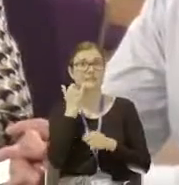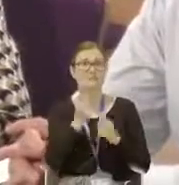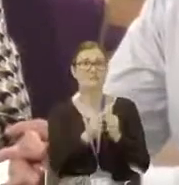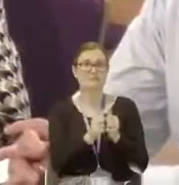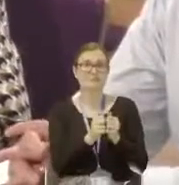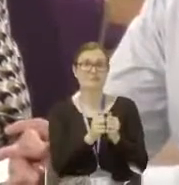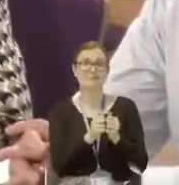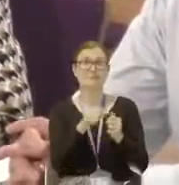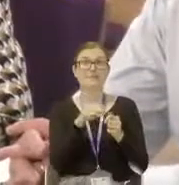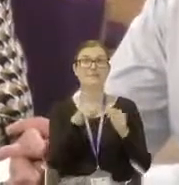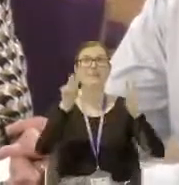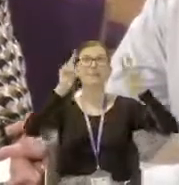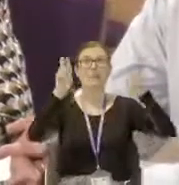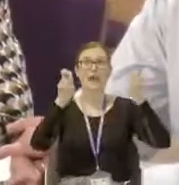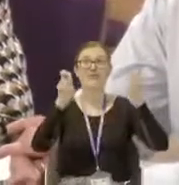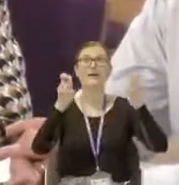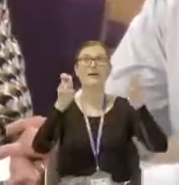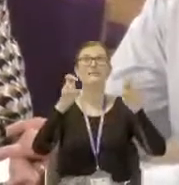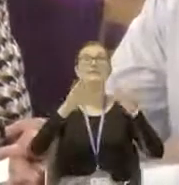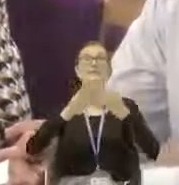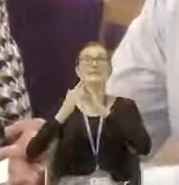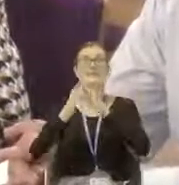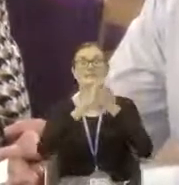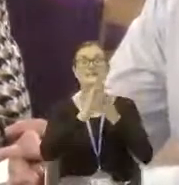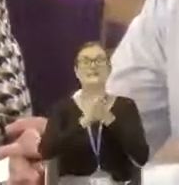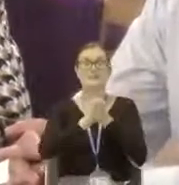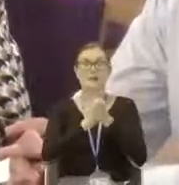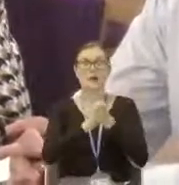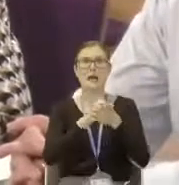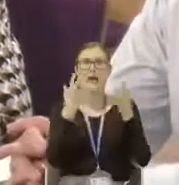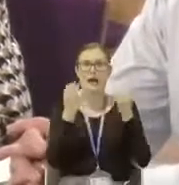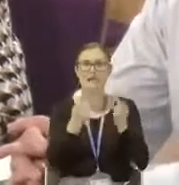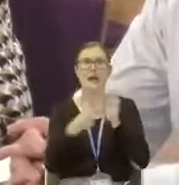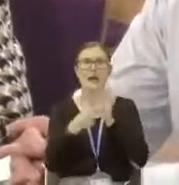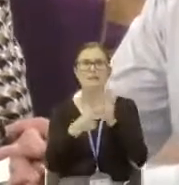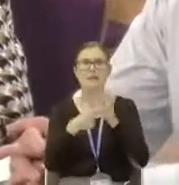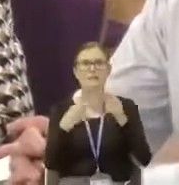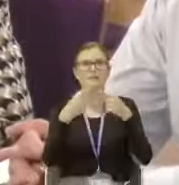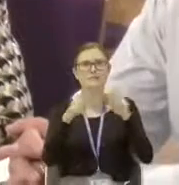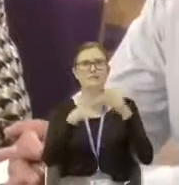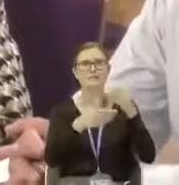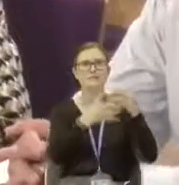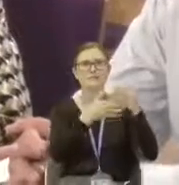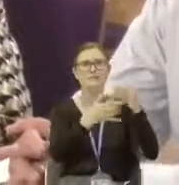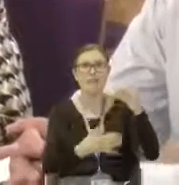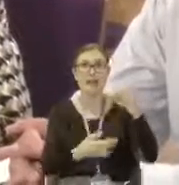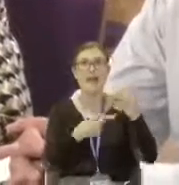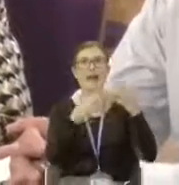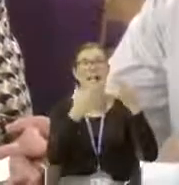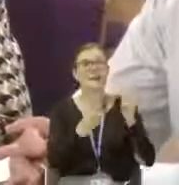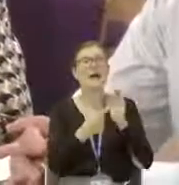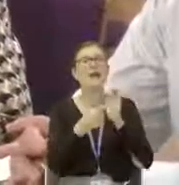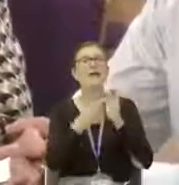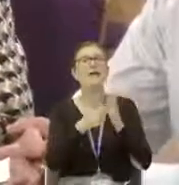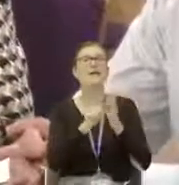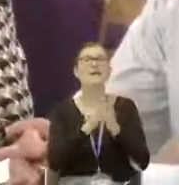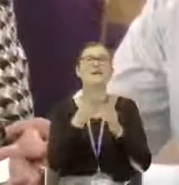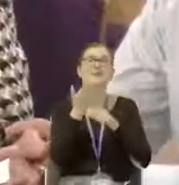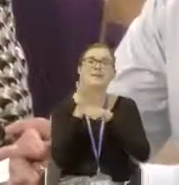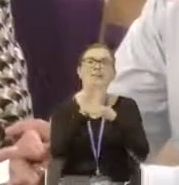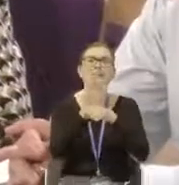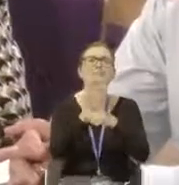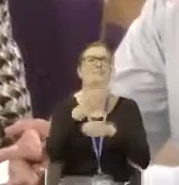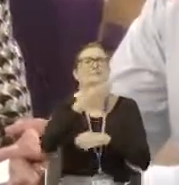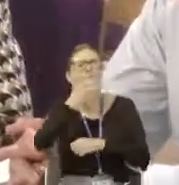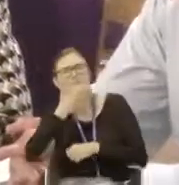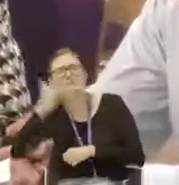can buy the best ice cream in the world. And this is quite amazing. And it